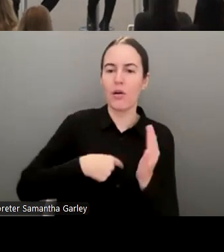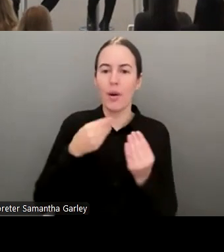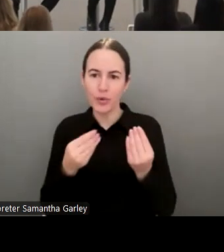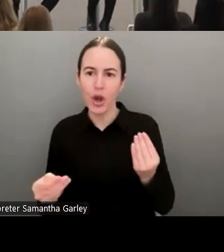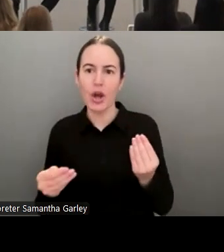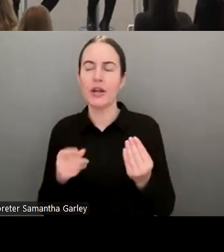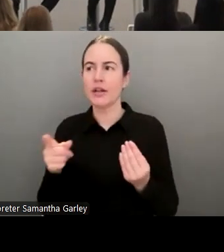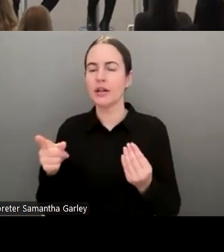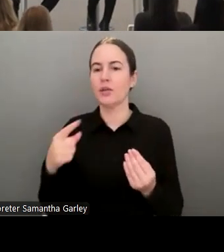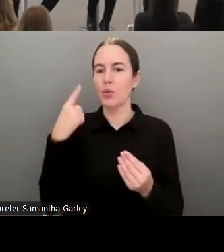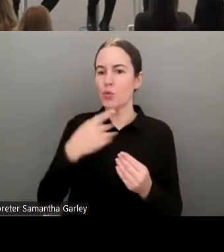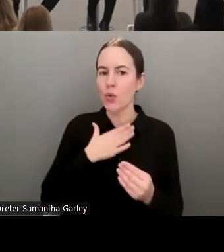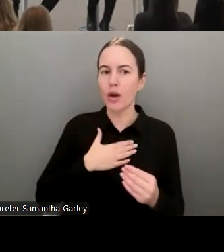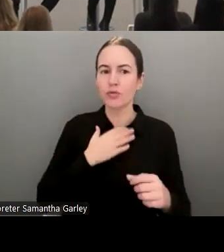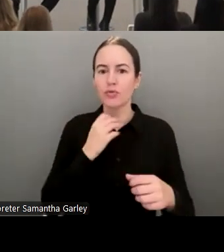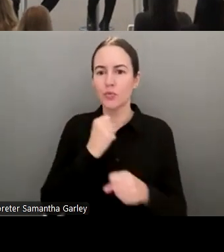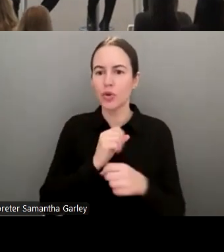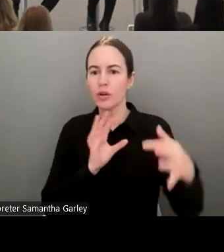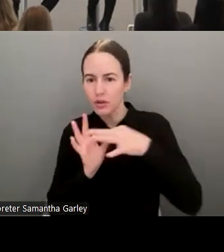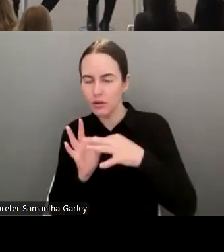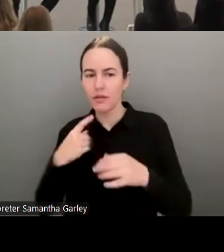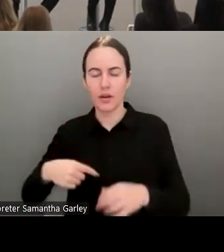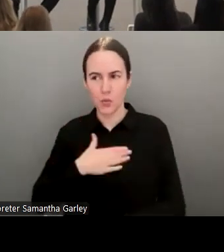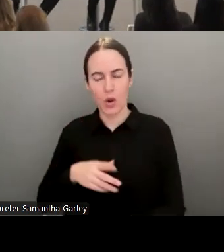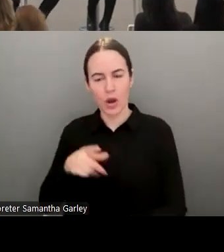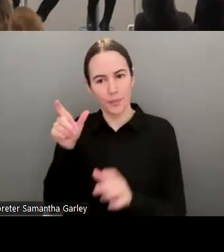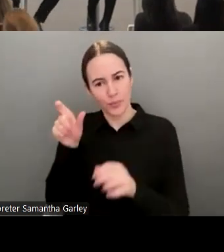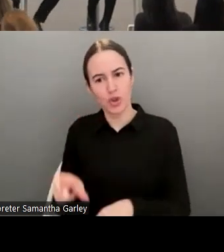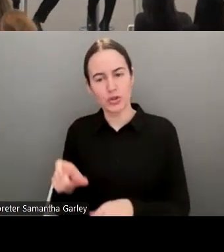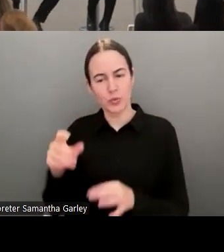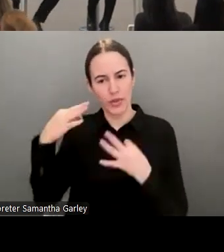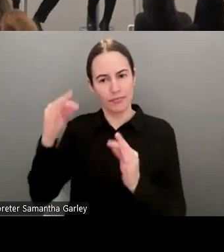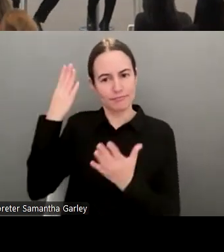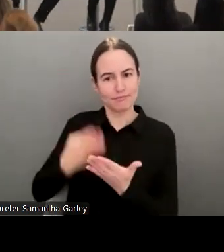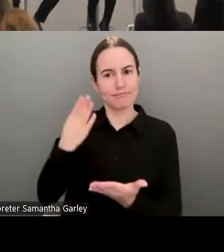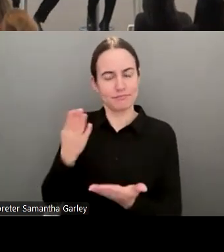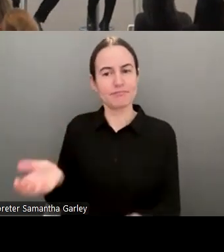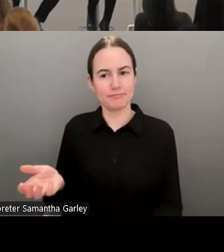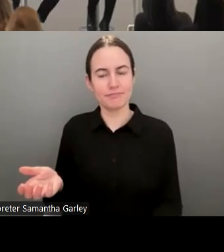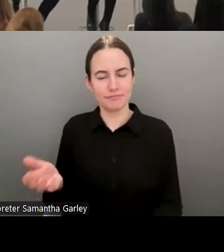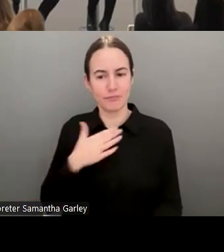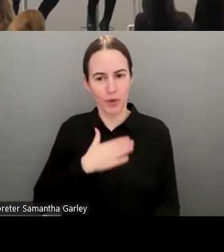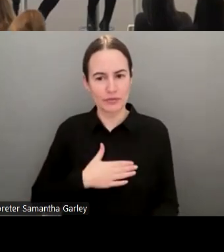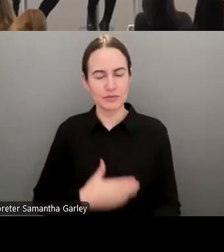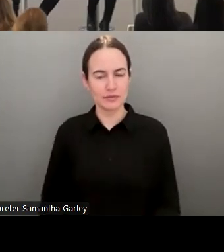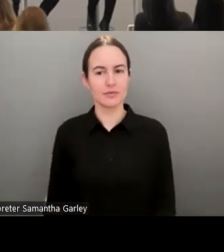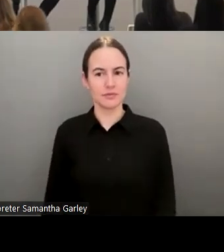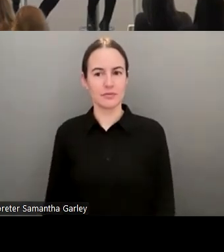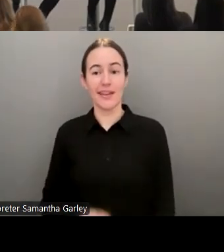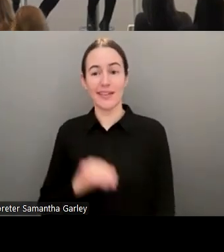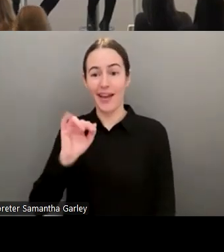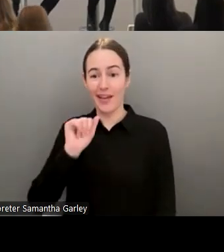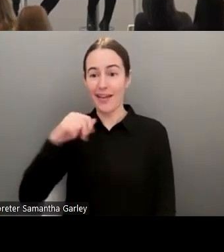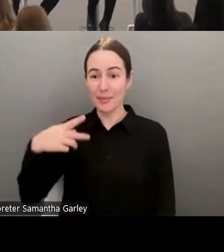certified specialists. And there is a demand for certified specialists from IAAP because